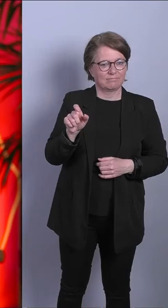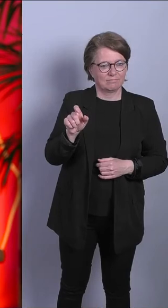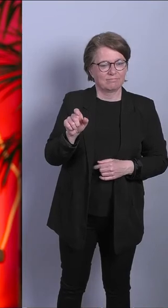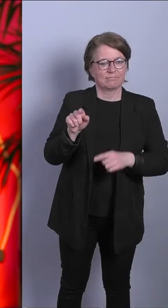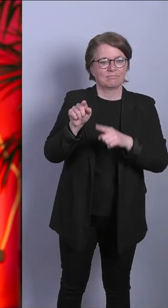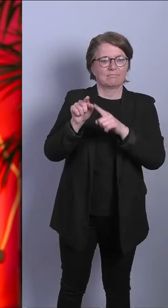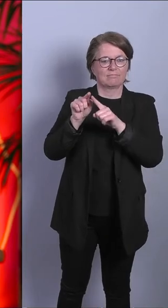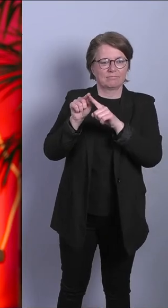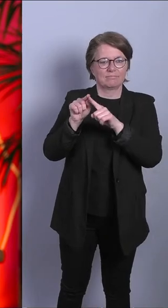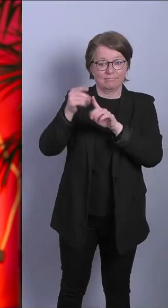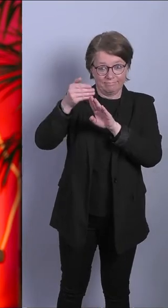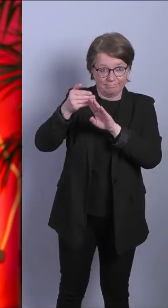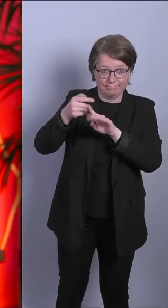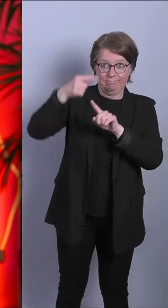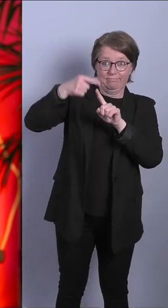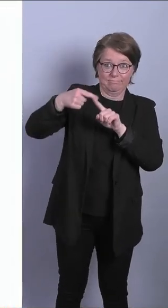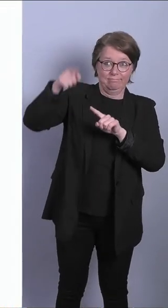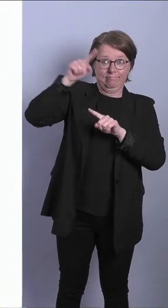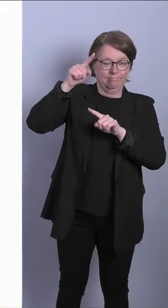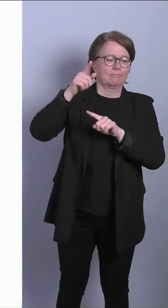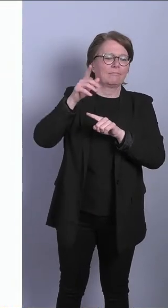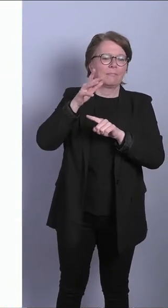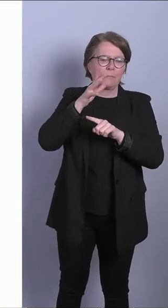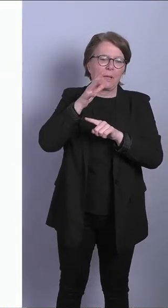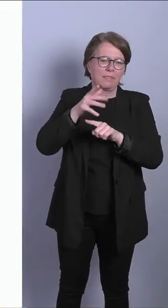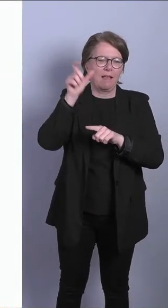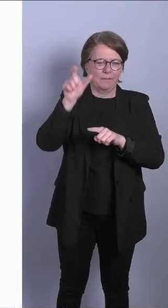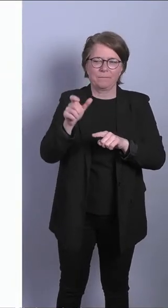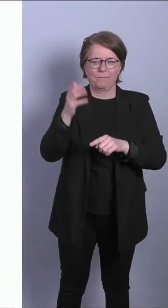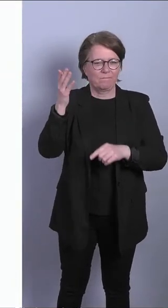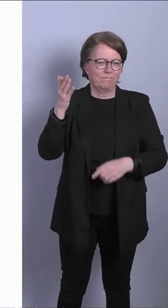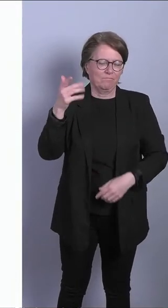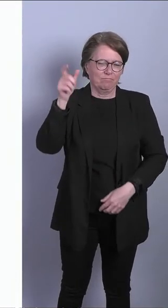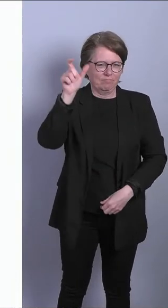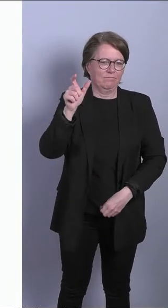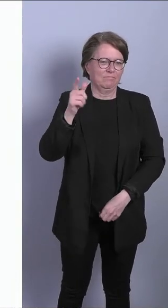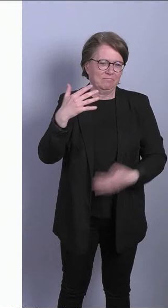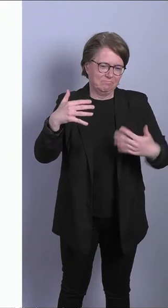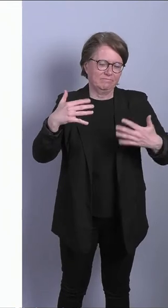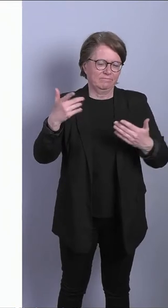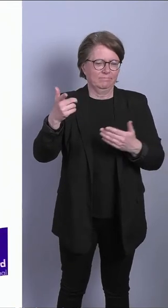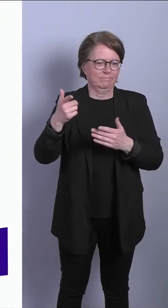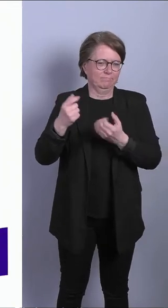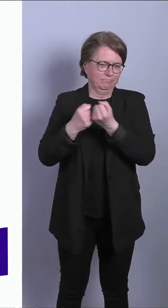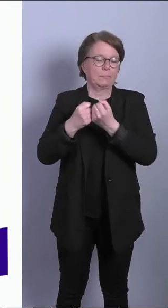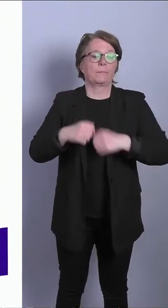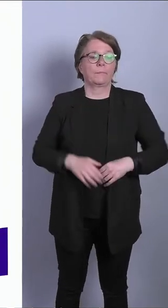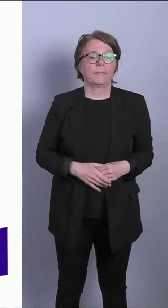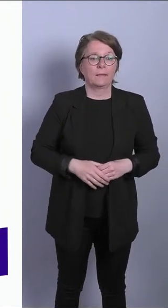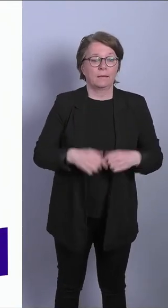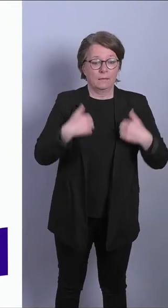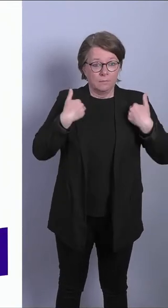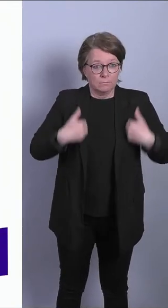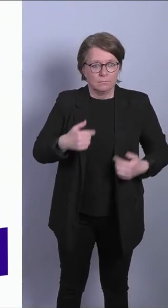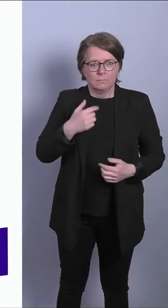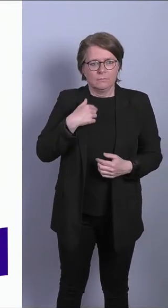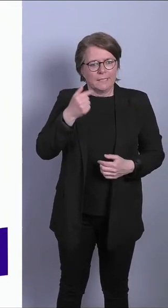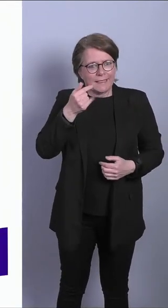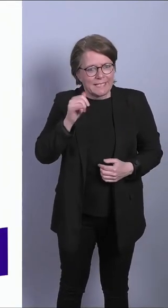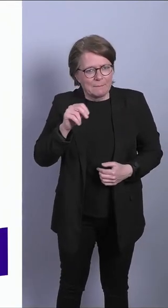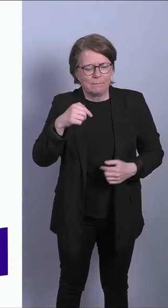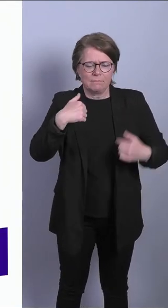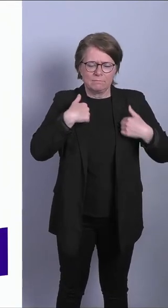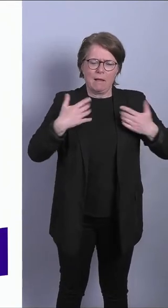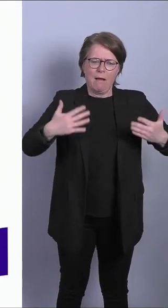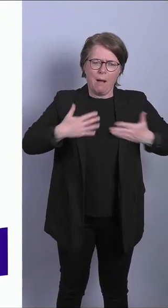Eunice Kennedy Shriver, and he has a couple of words for us. Hello, as well. Hello, everyone. I'm Tim Shriver. I'm very proud to be the chair of Special Olympics